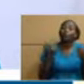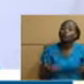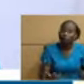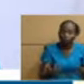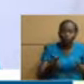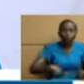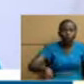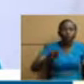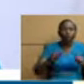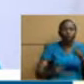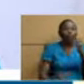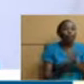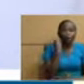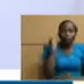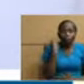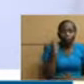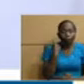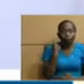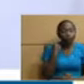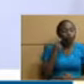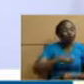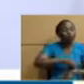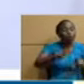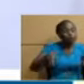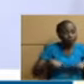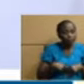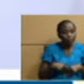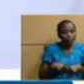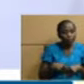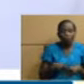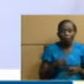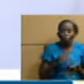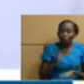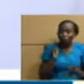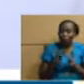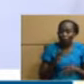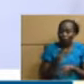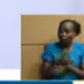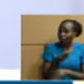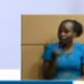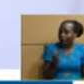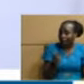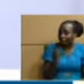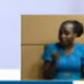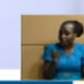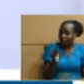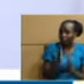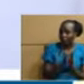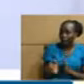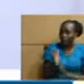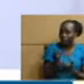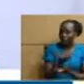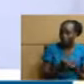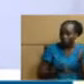to wake up. This is a wake-up call for all of us, especially the people in Ministry of Finance, Planning and Economic